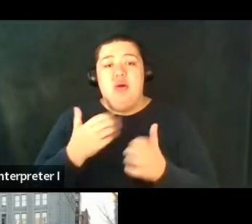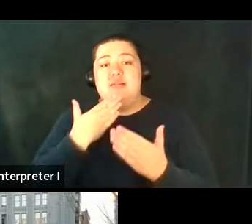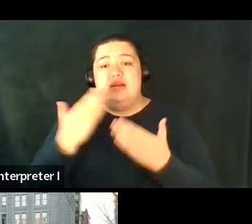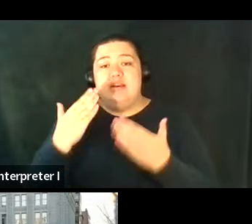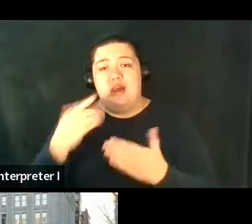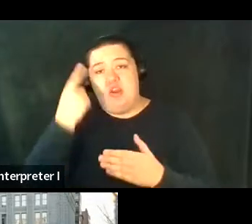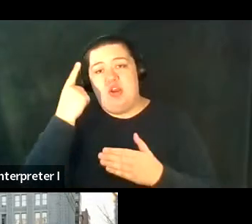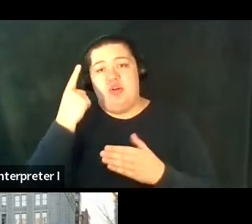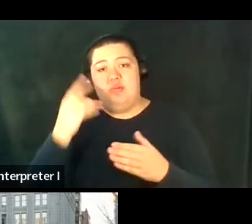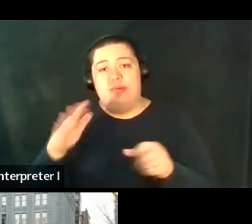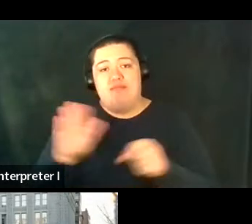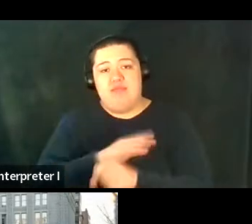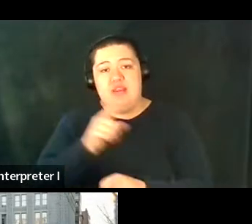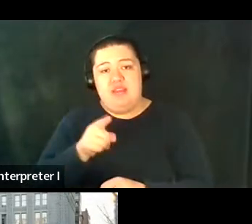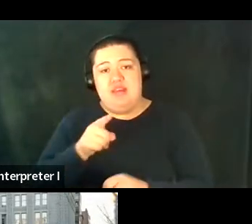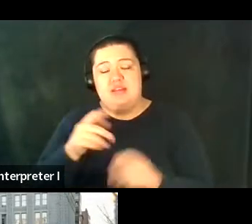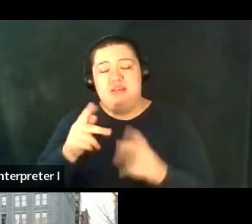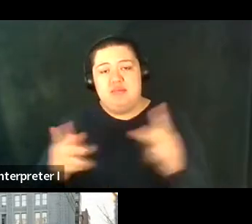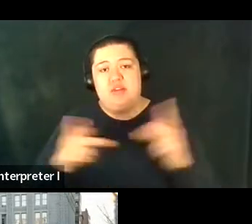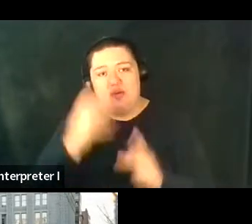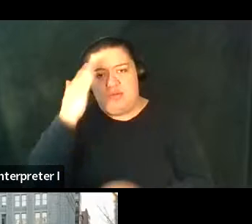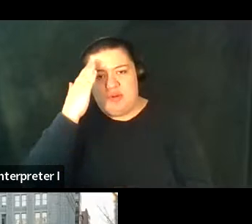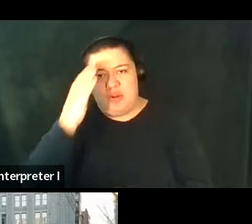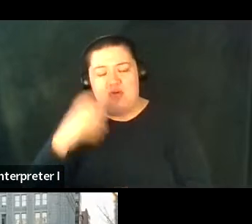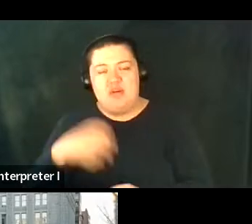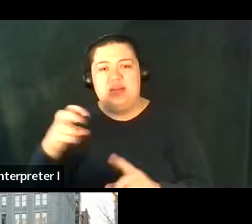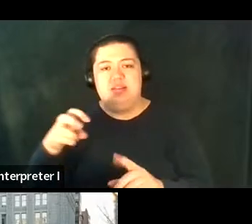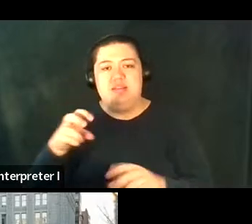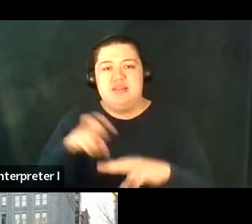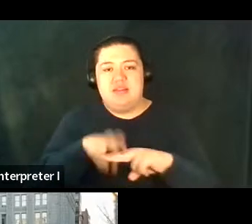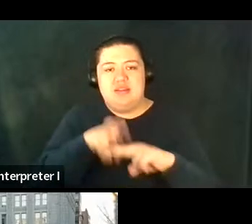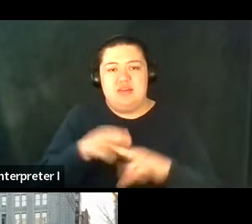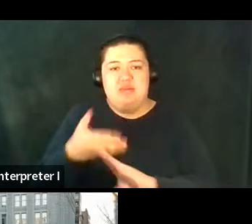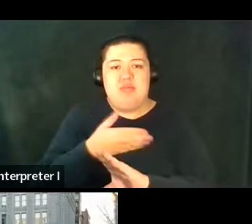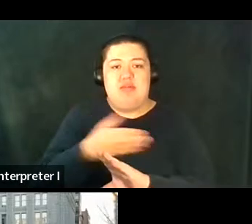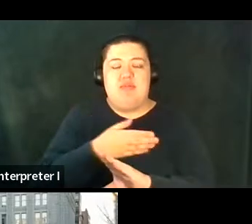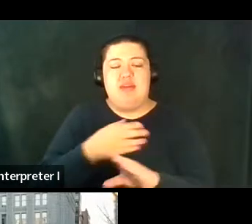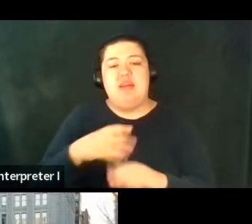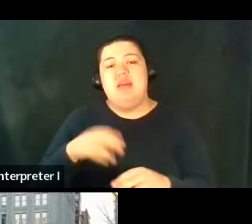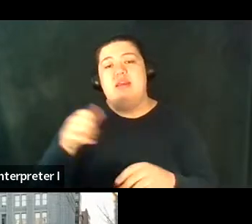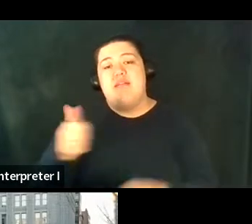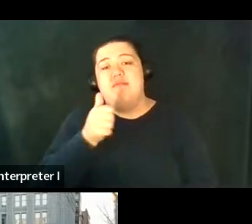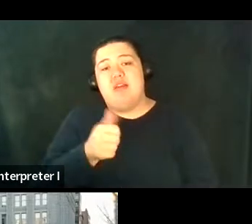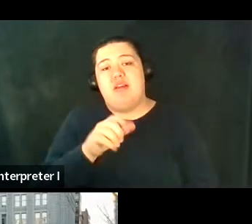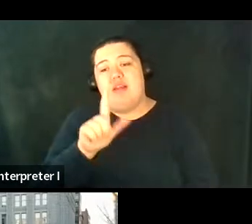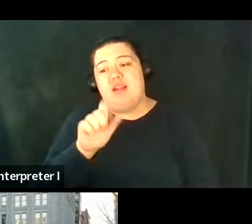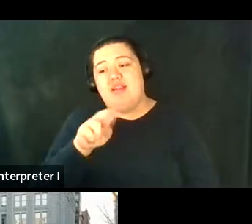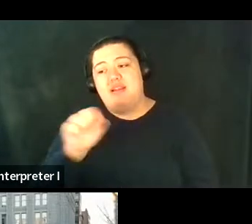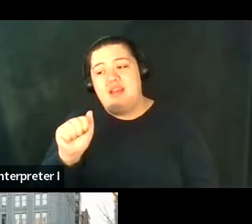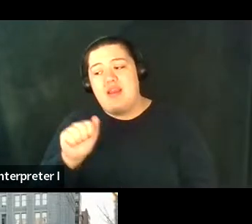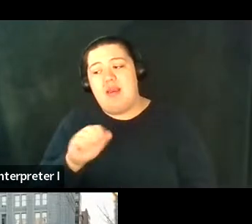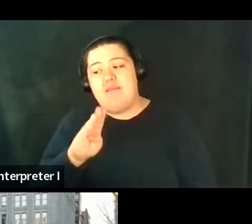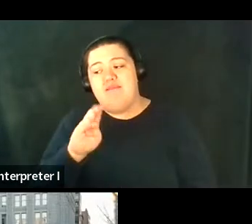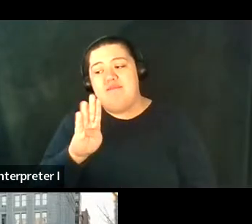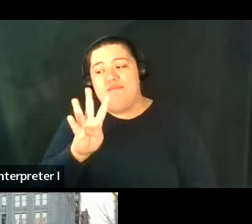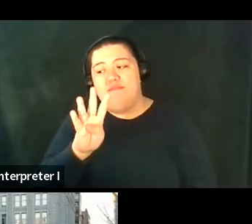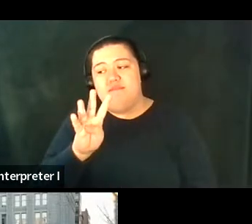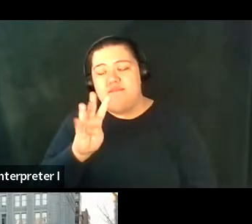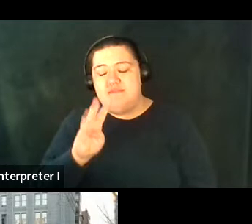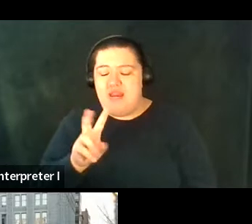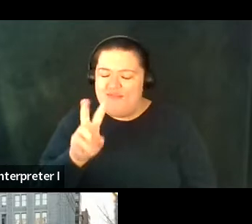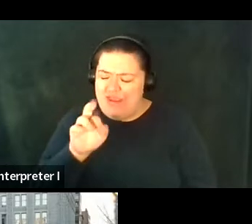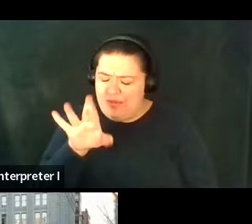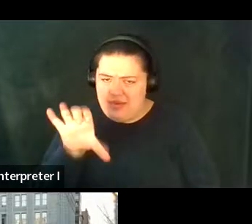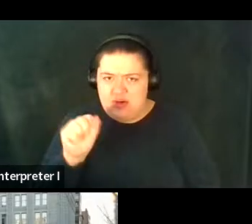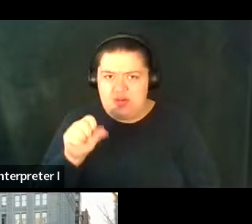this position. As many of us know, the seat had previously been filled by former Deputy Mayor Lucinda Babers, who resigned effective July 1st, 2023,